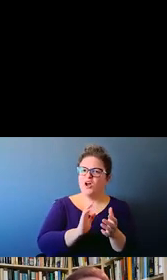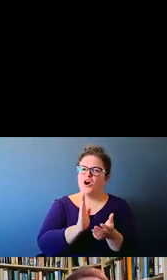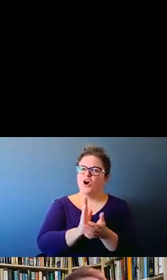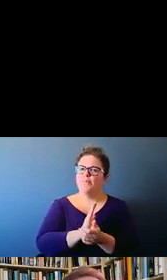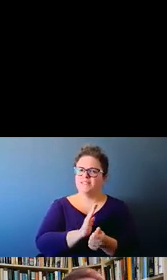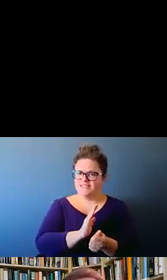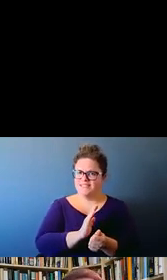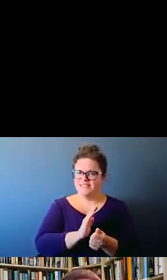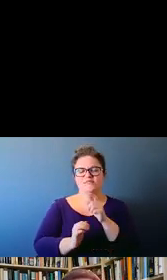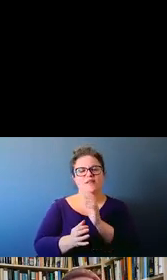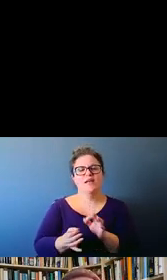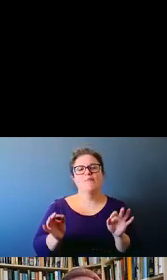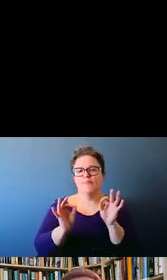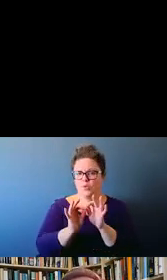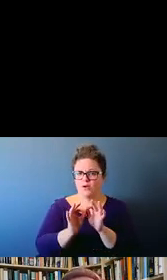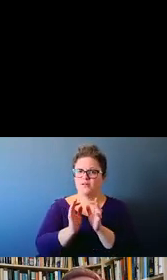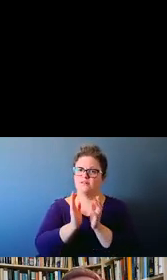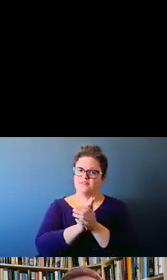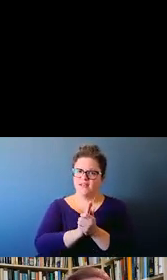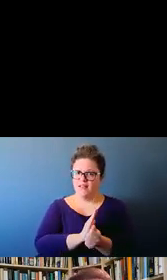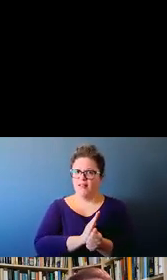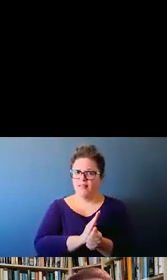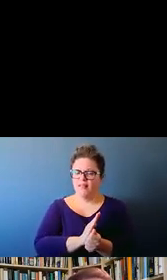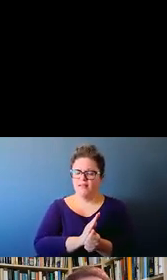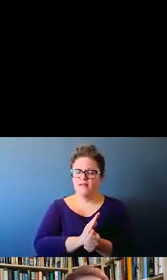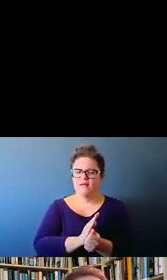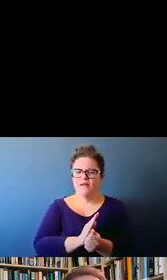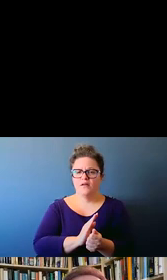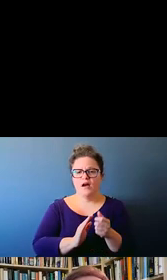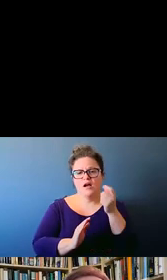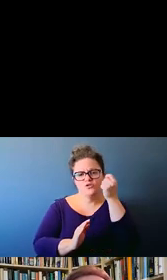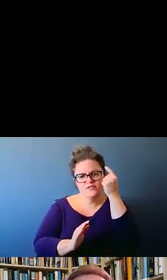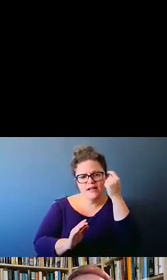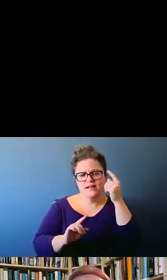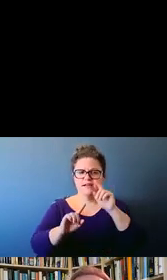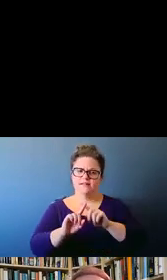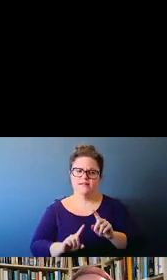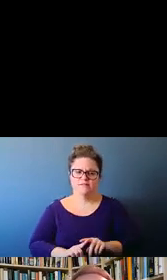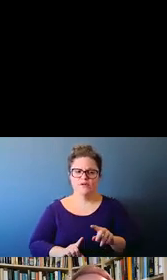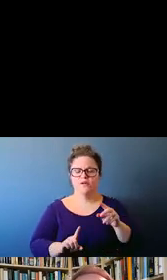skill, where you come to understand different points of view, different opinions.